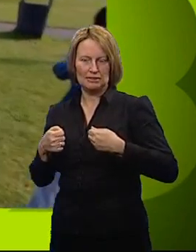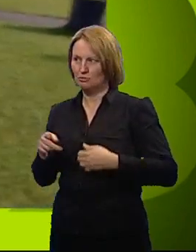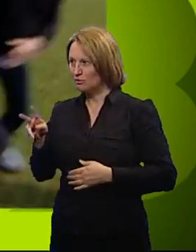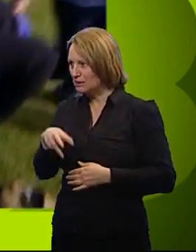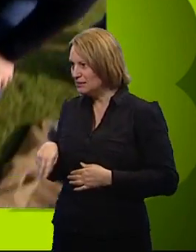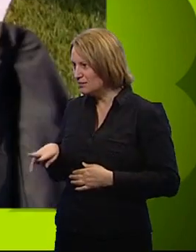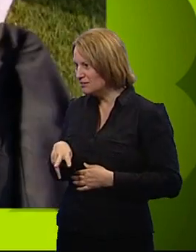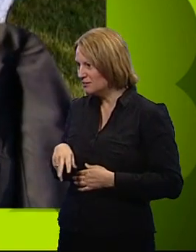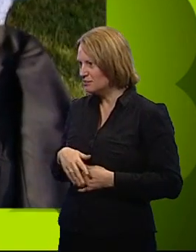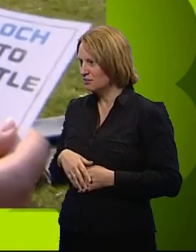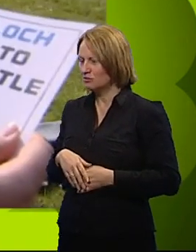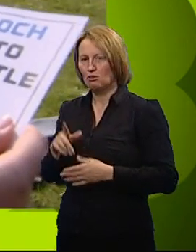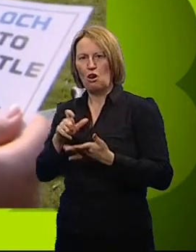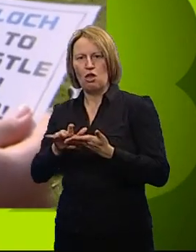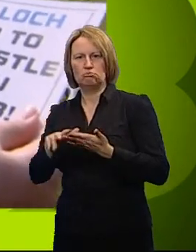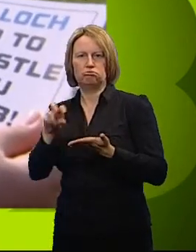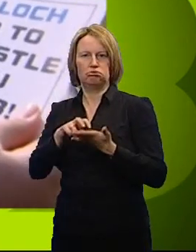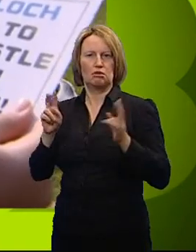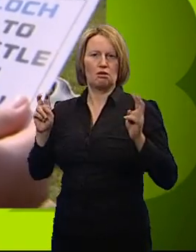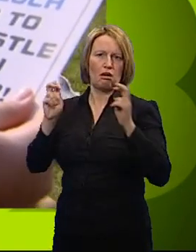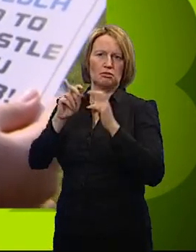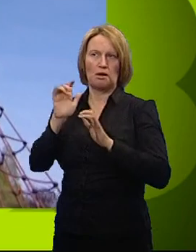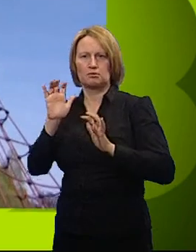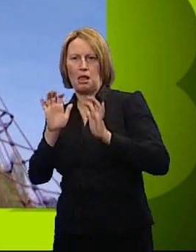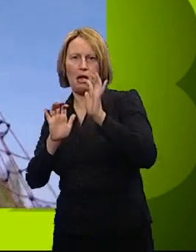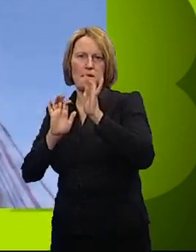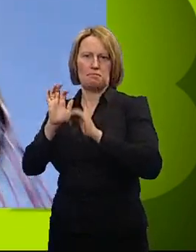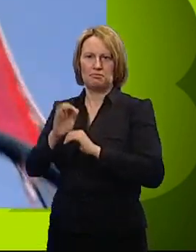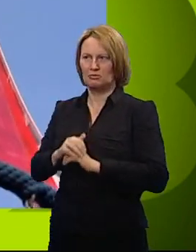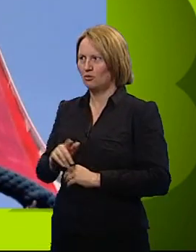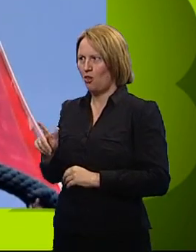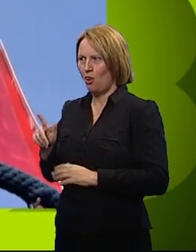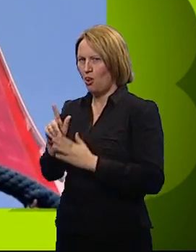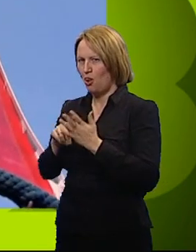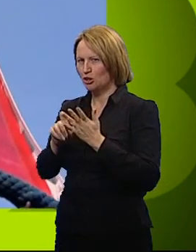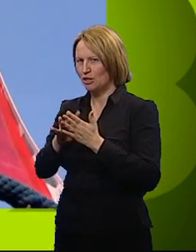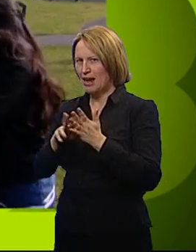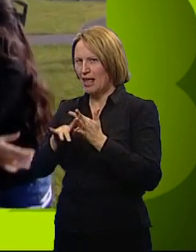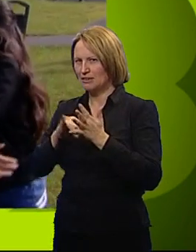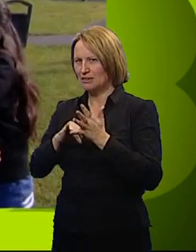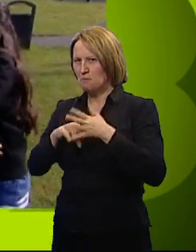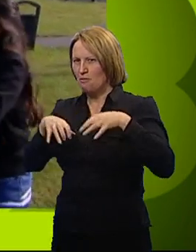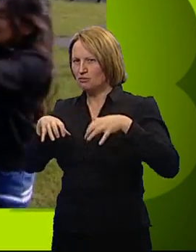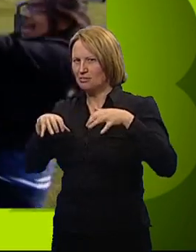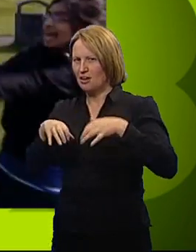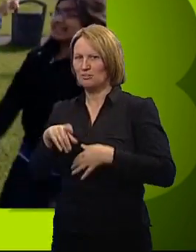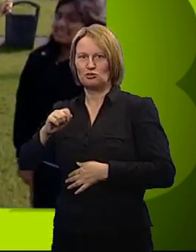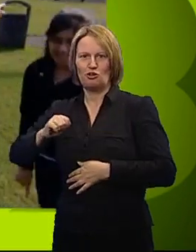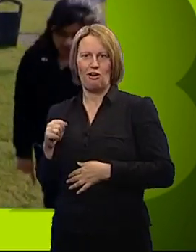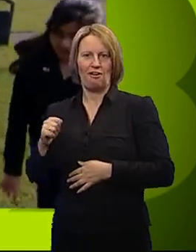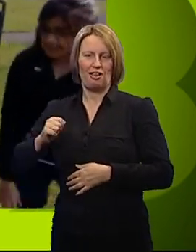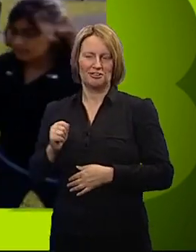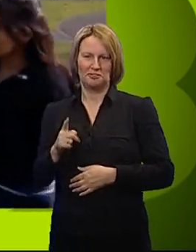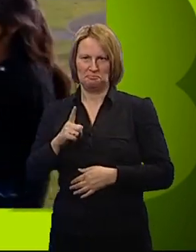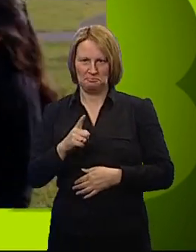Simran, please take a look around to find a castle that you must climb. Loch Ness Monster. Scotland. Wow, these